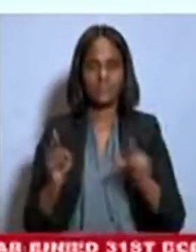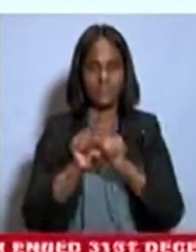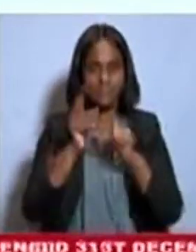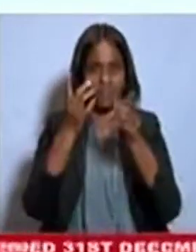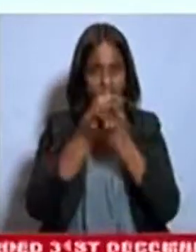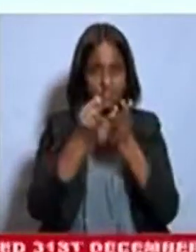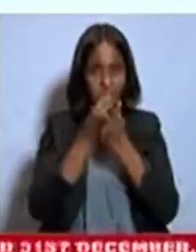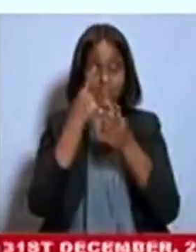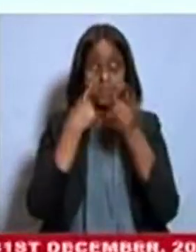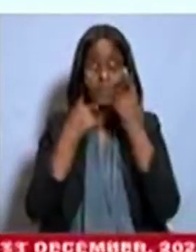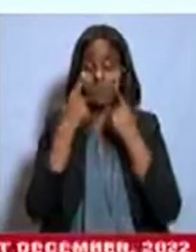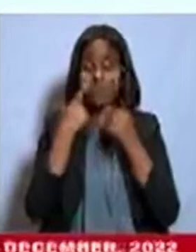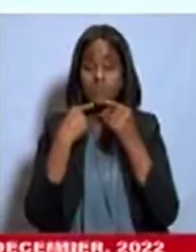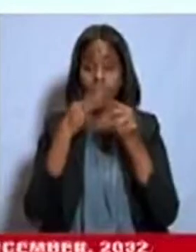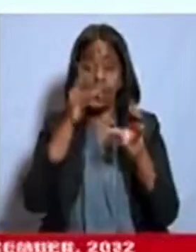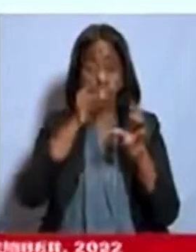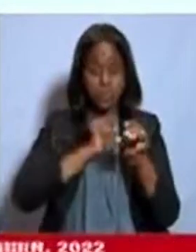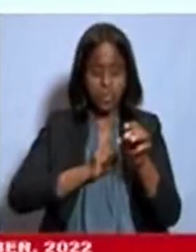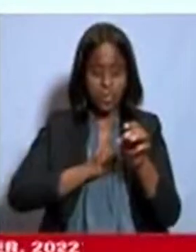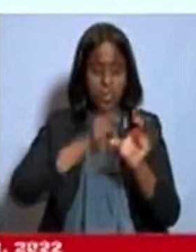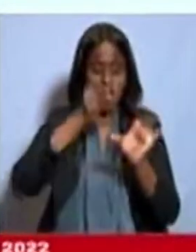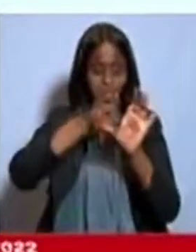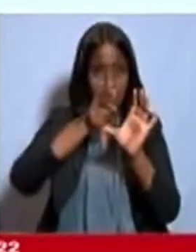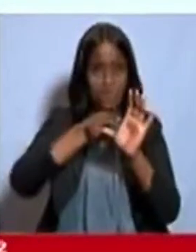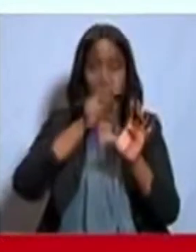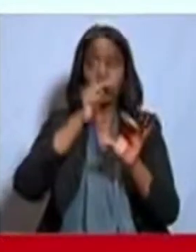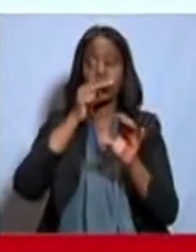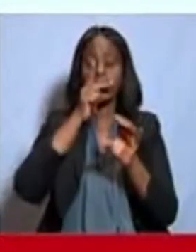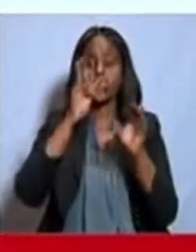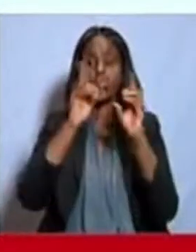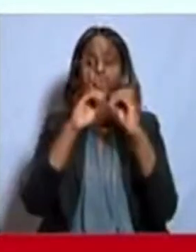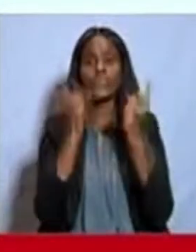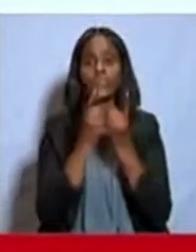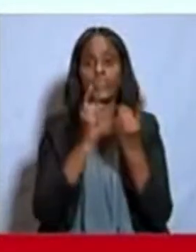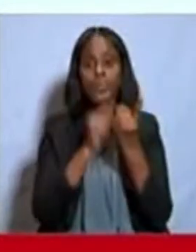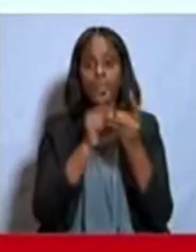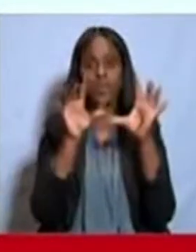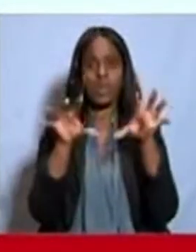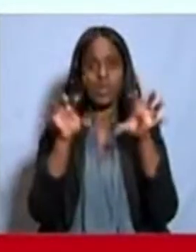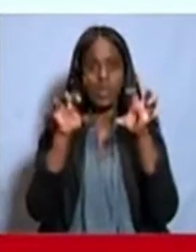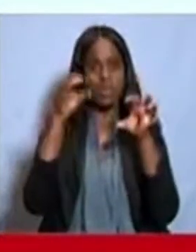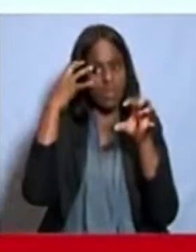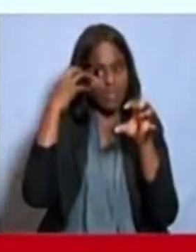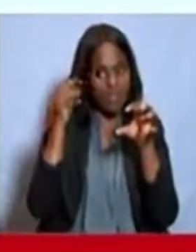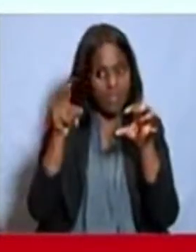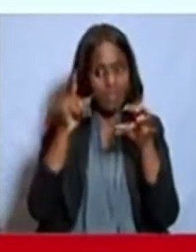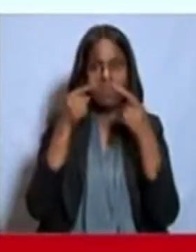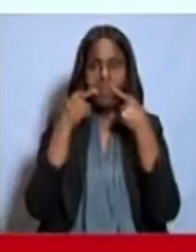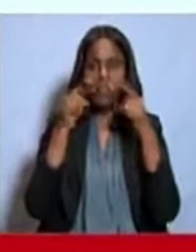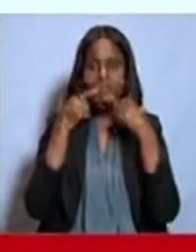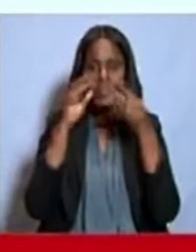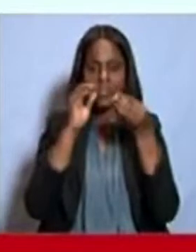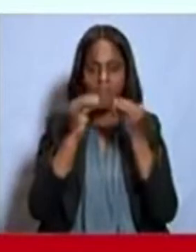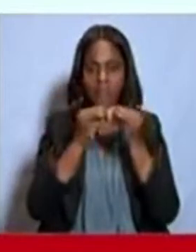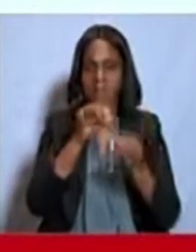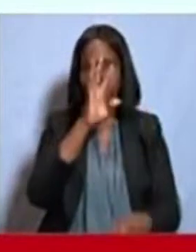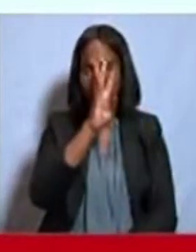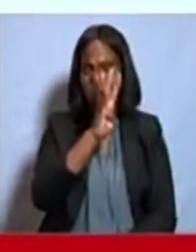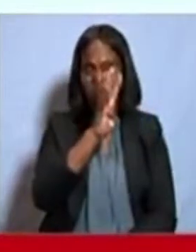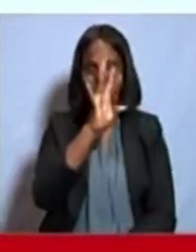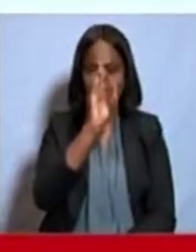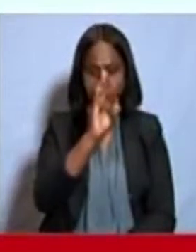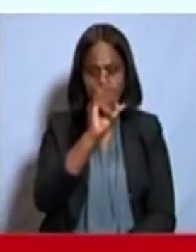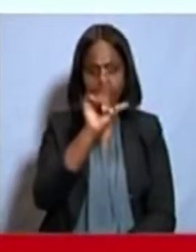for fuel impress, Kalomo District. The Cabinet Office Circular number B7 of